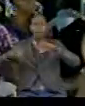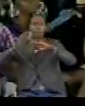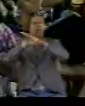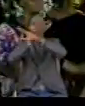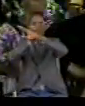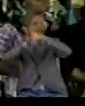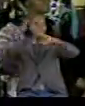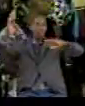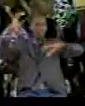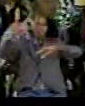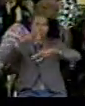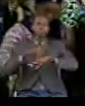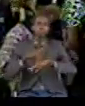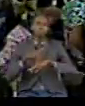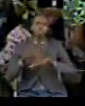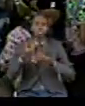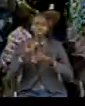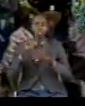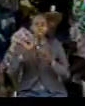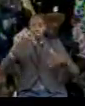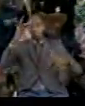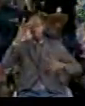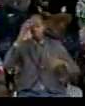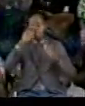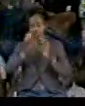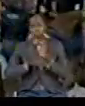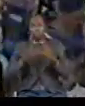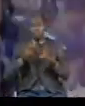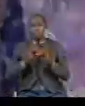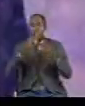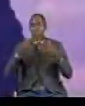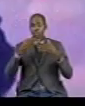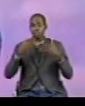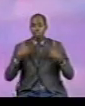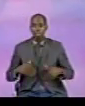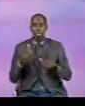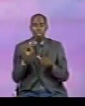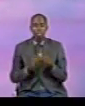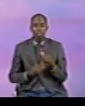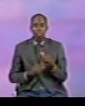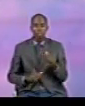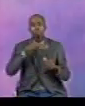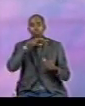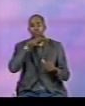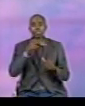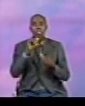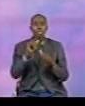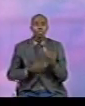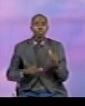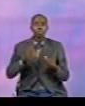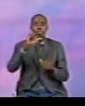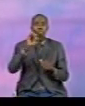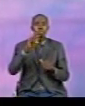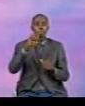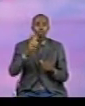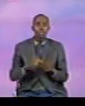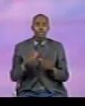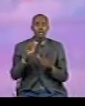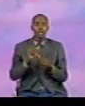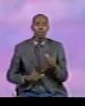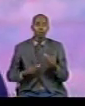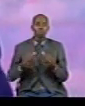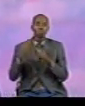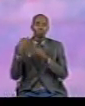Every sickness in your body, every infirmity, every yoke, every burden, every